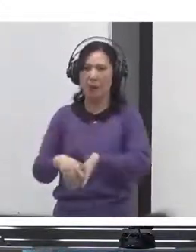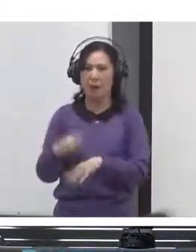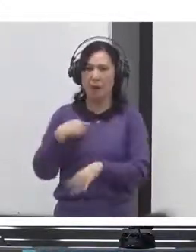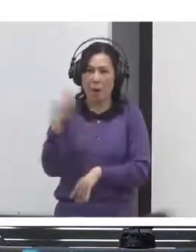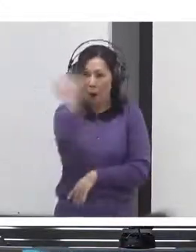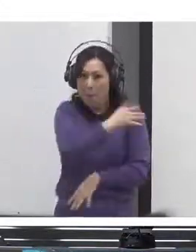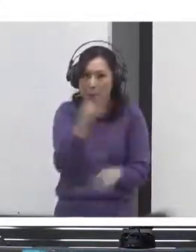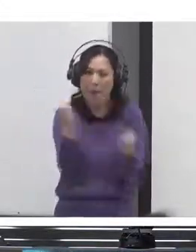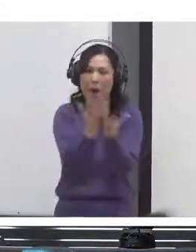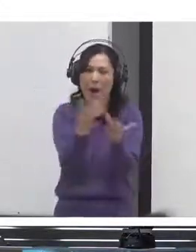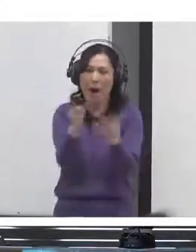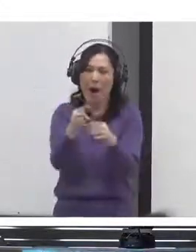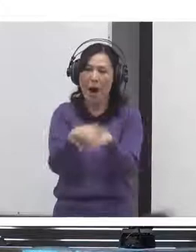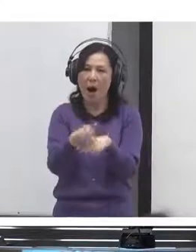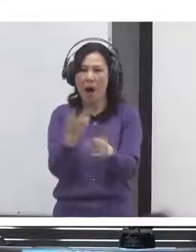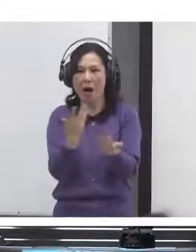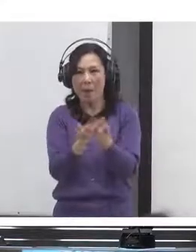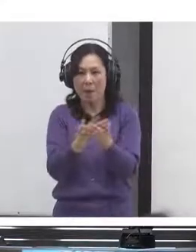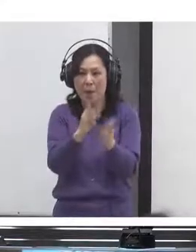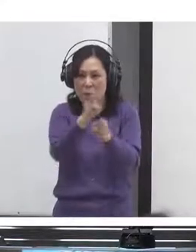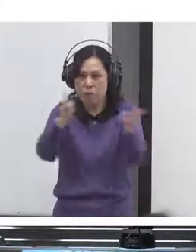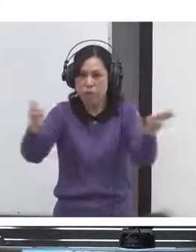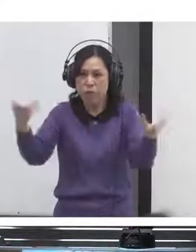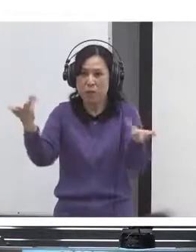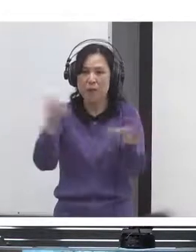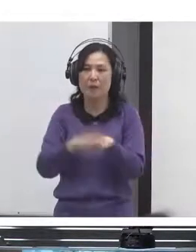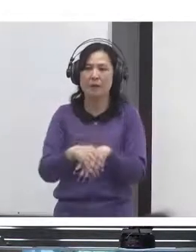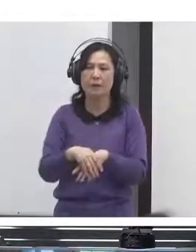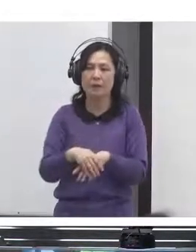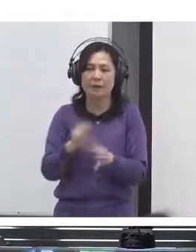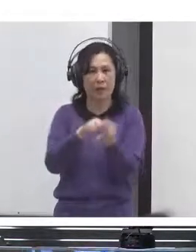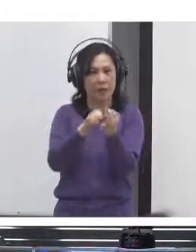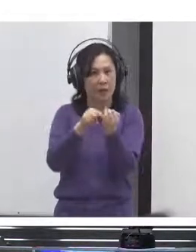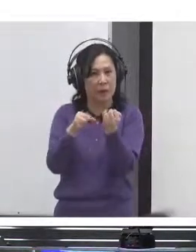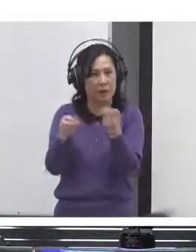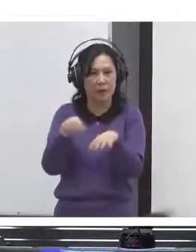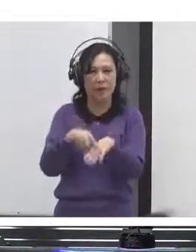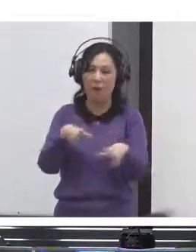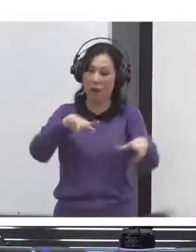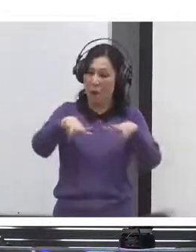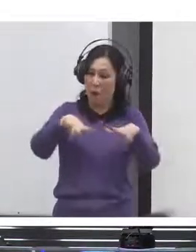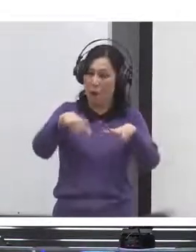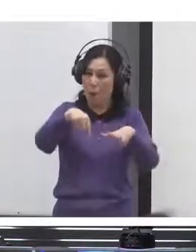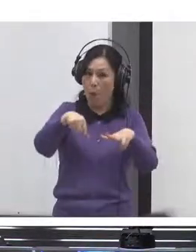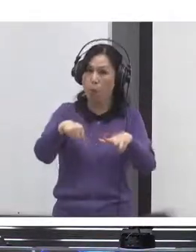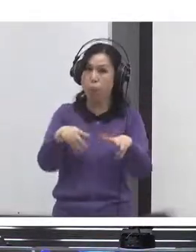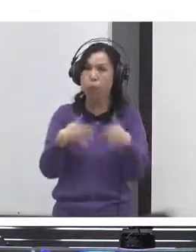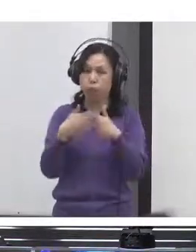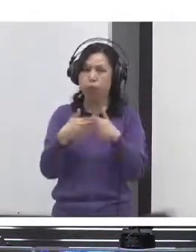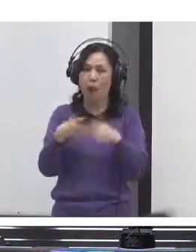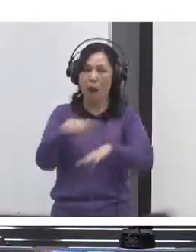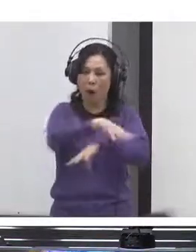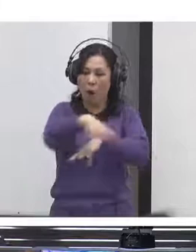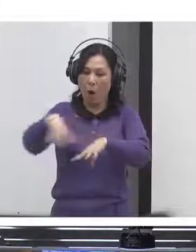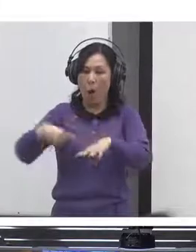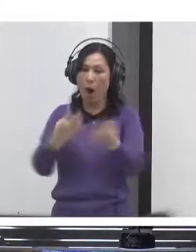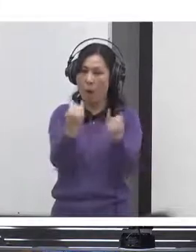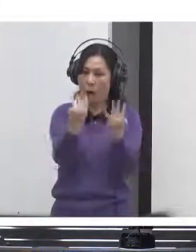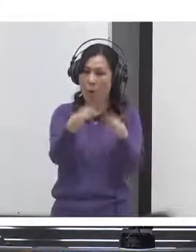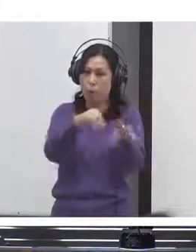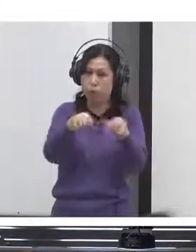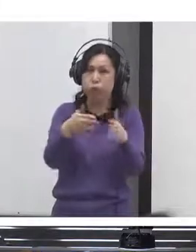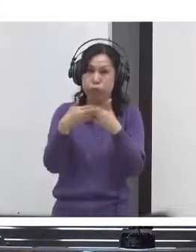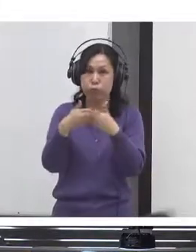geodata and geographic information systems, or GIS, are essential. But many GIS systems are not easily